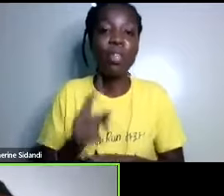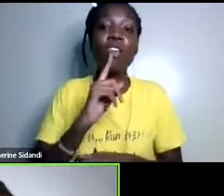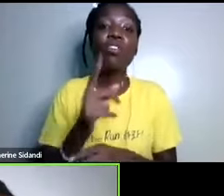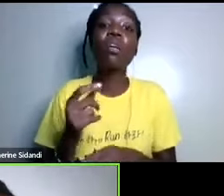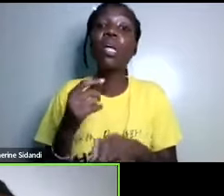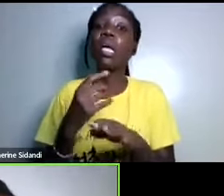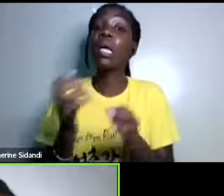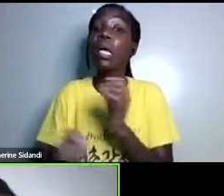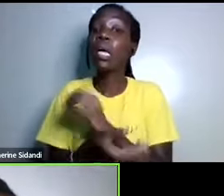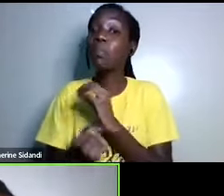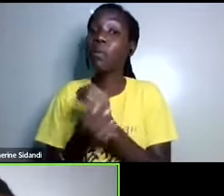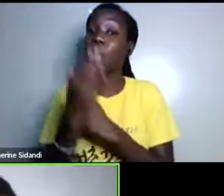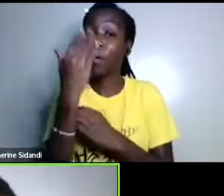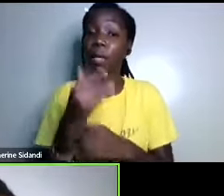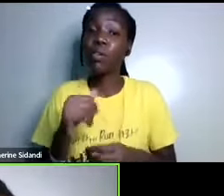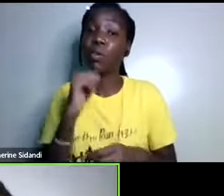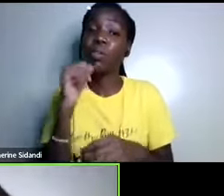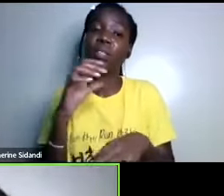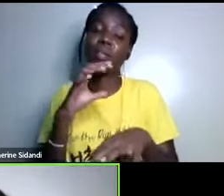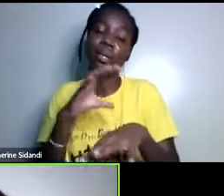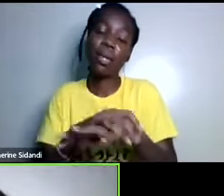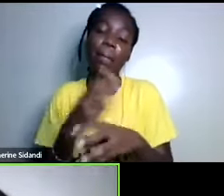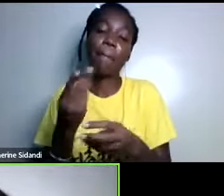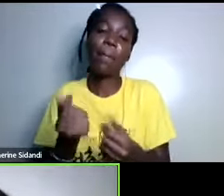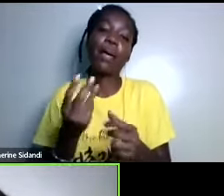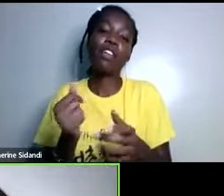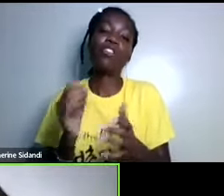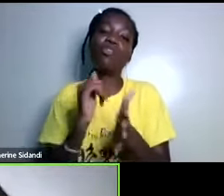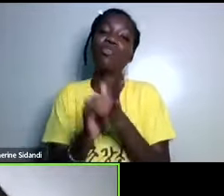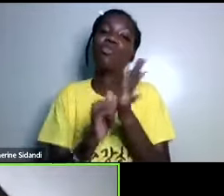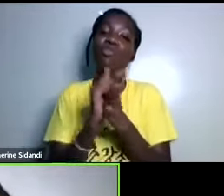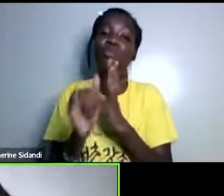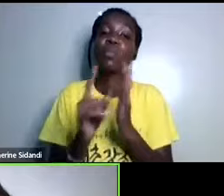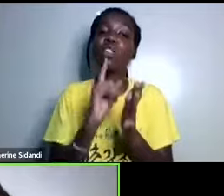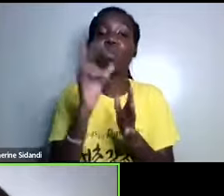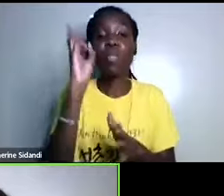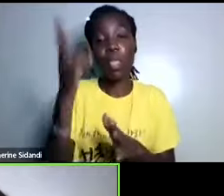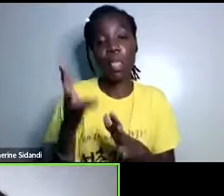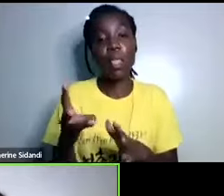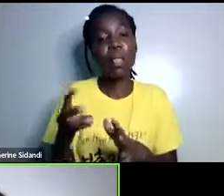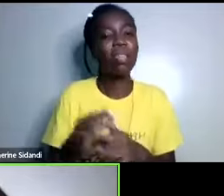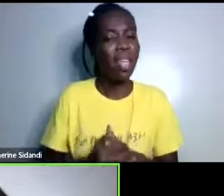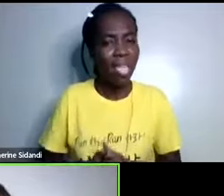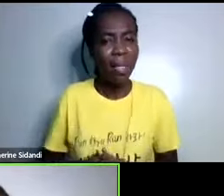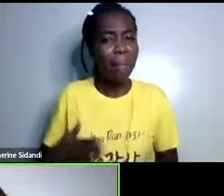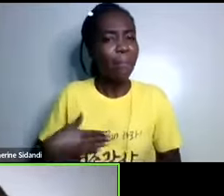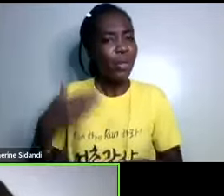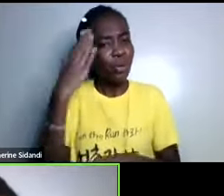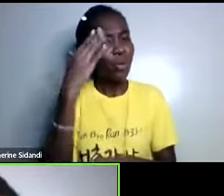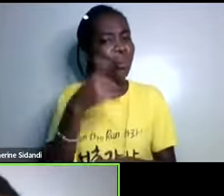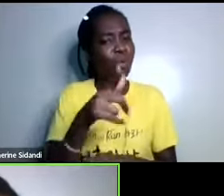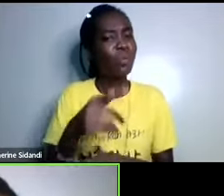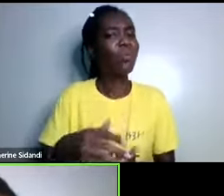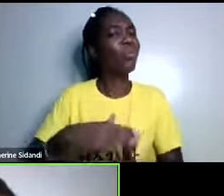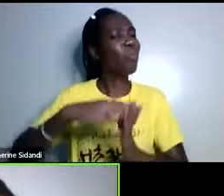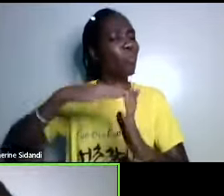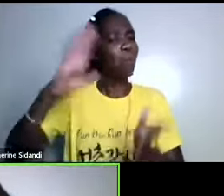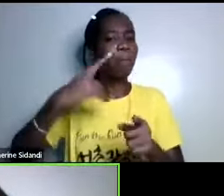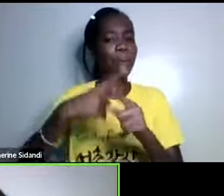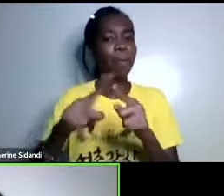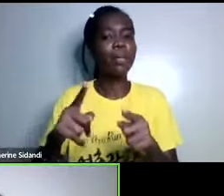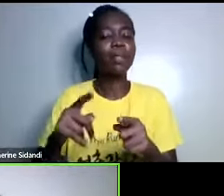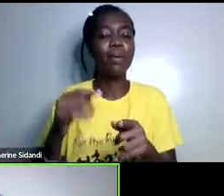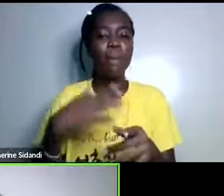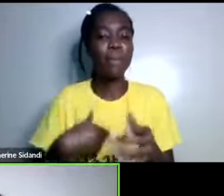on YouTube as well. Anyway, we will have this conversation. I can't believe I've known you for all these years and I'm still broke. All right, thank you.